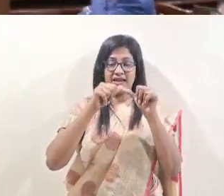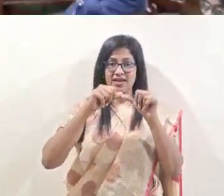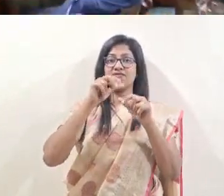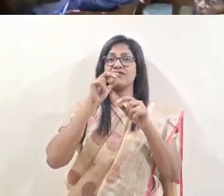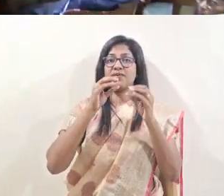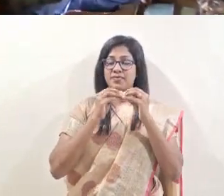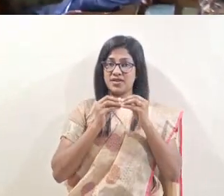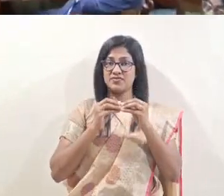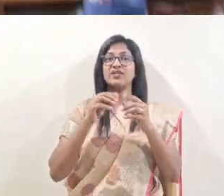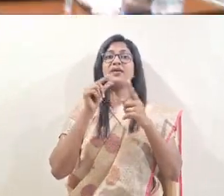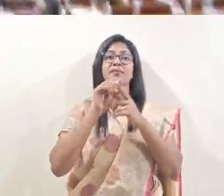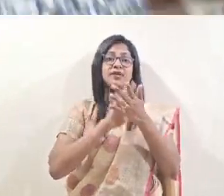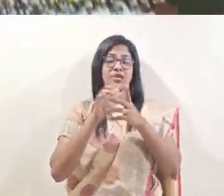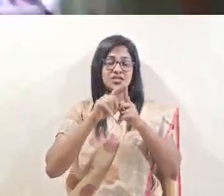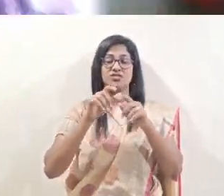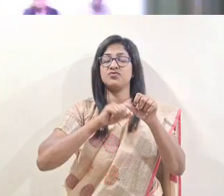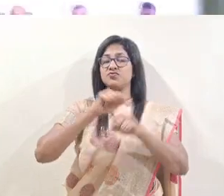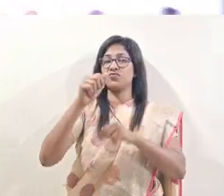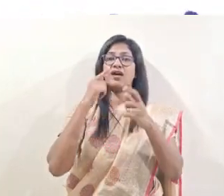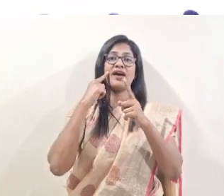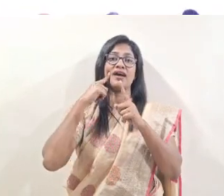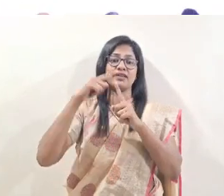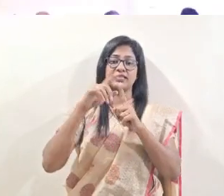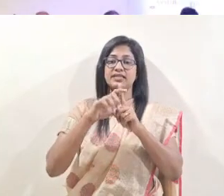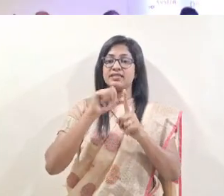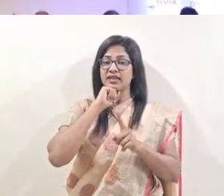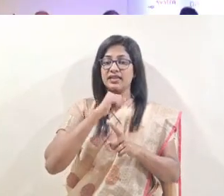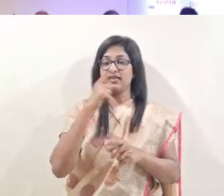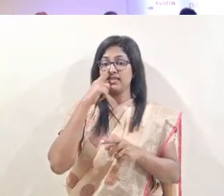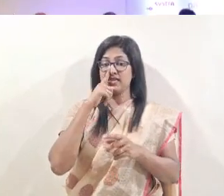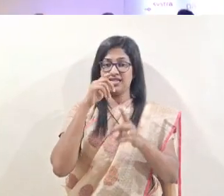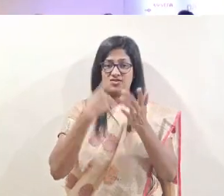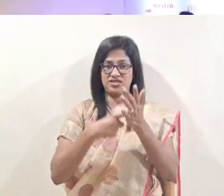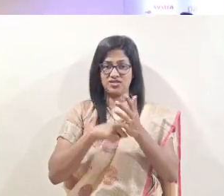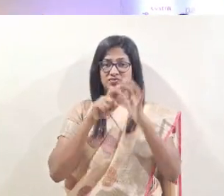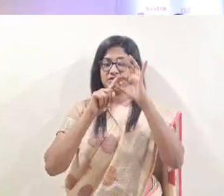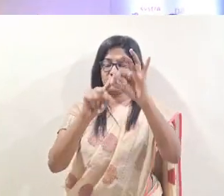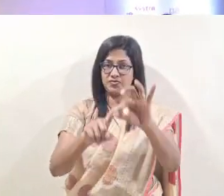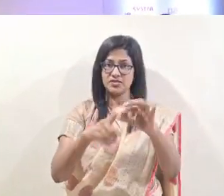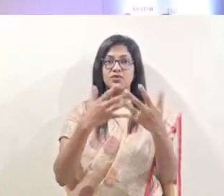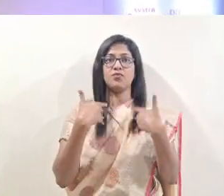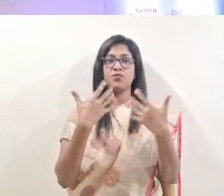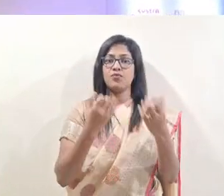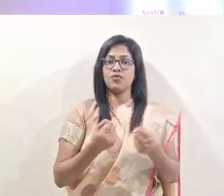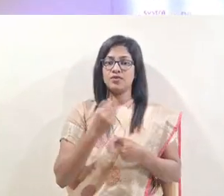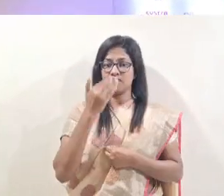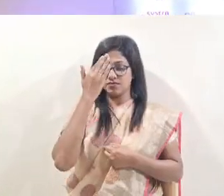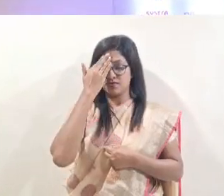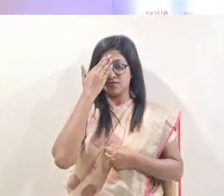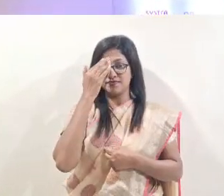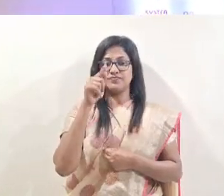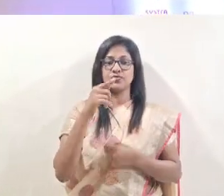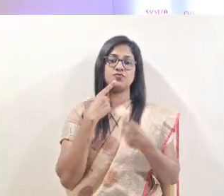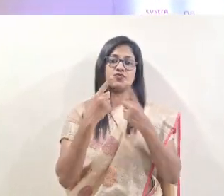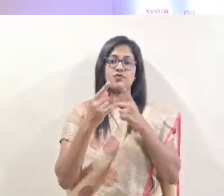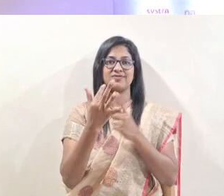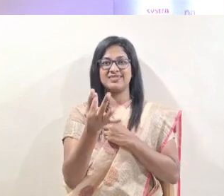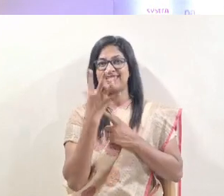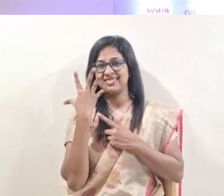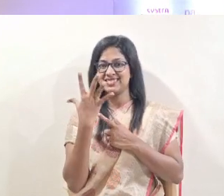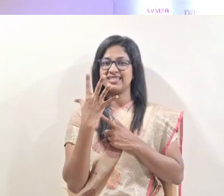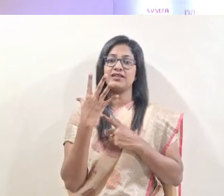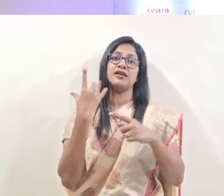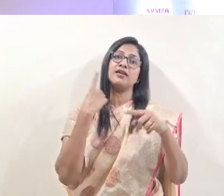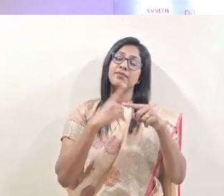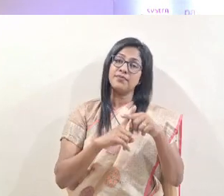PhD scholar at IIT Delhi. This question is for Rashmi ma'am. I wanted to know because you were talking about resilience and also